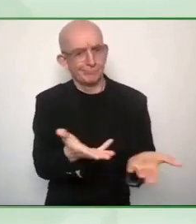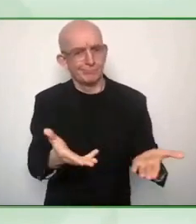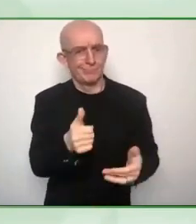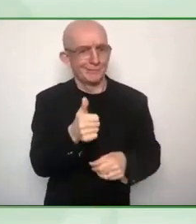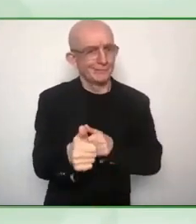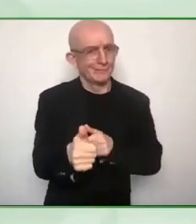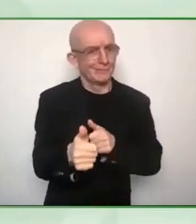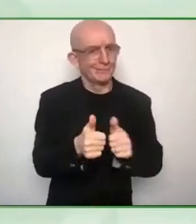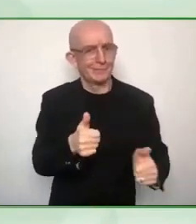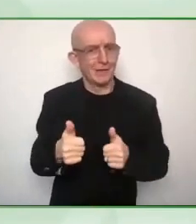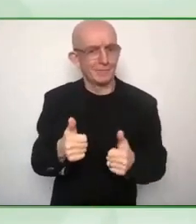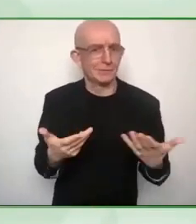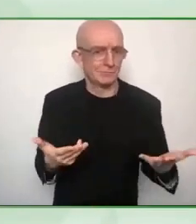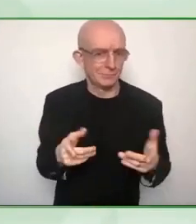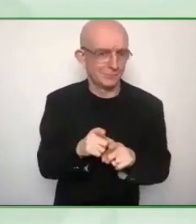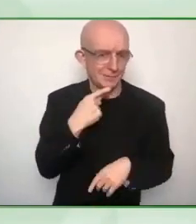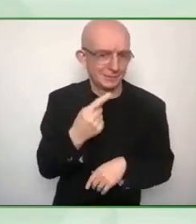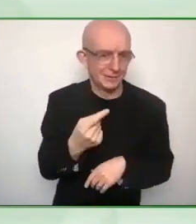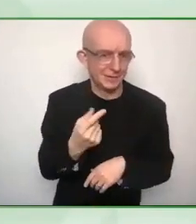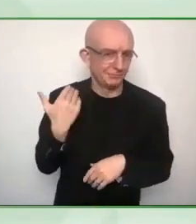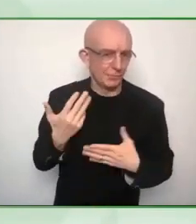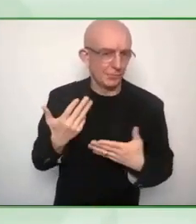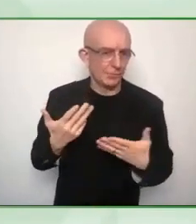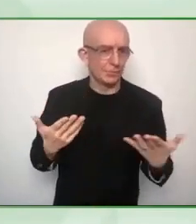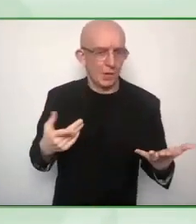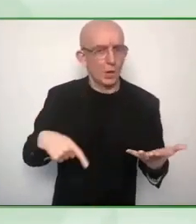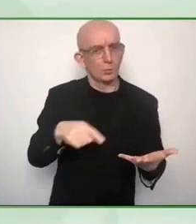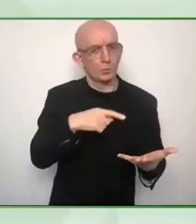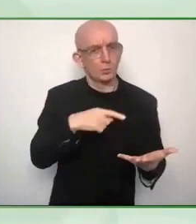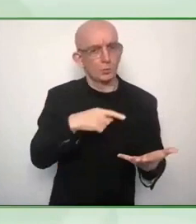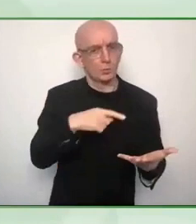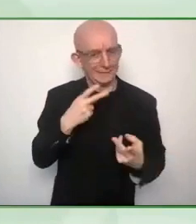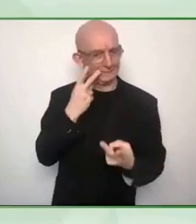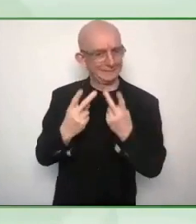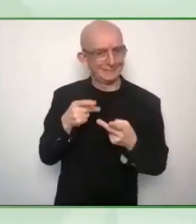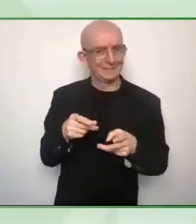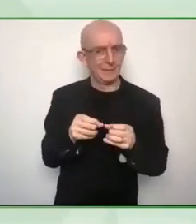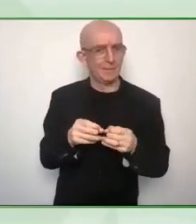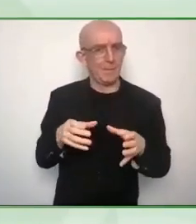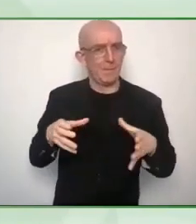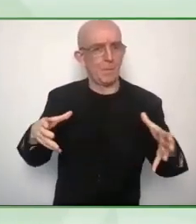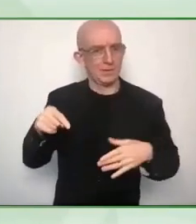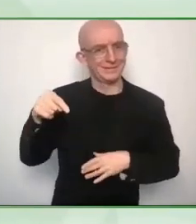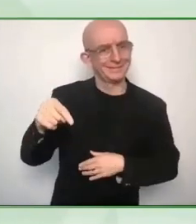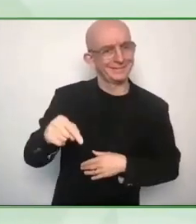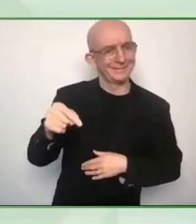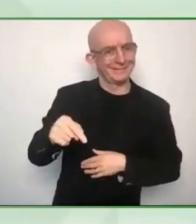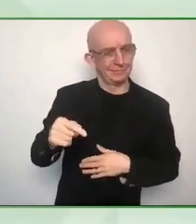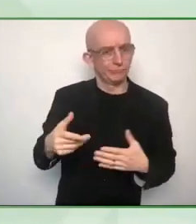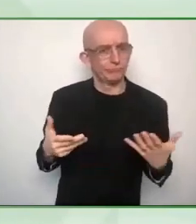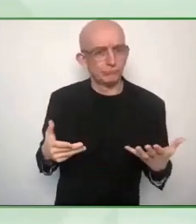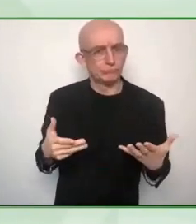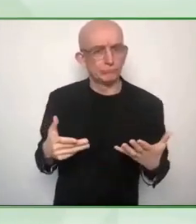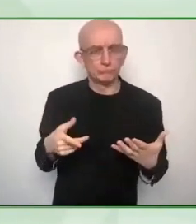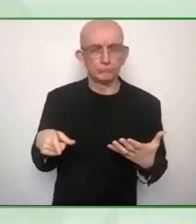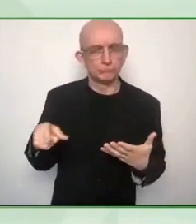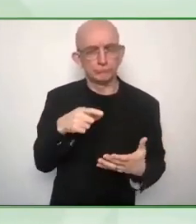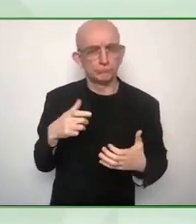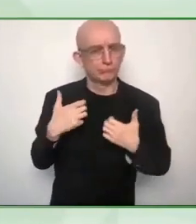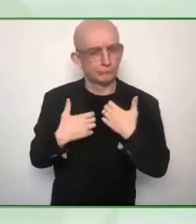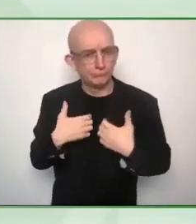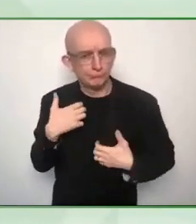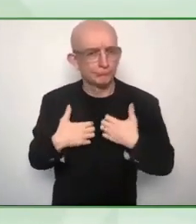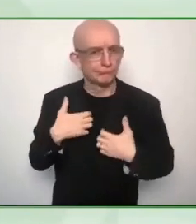with disabilities to be included throughout the process. In that